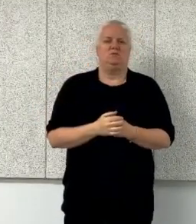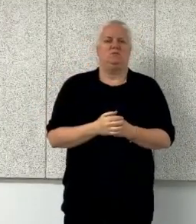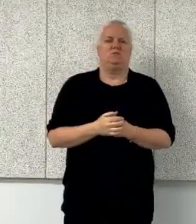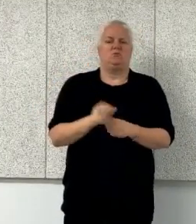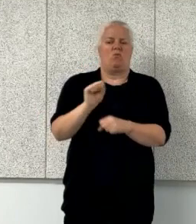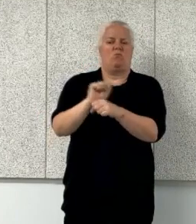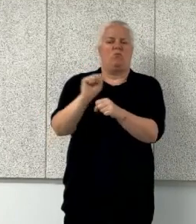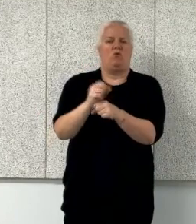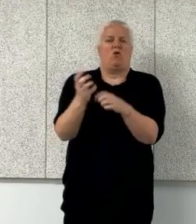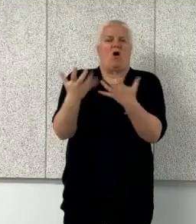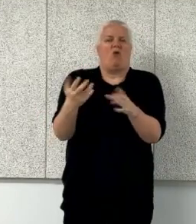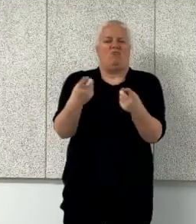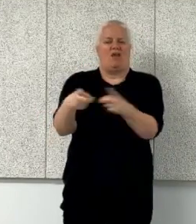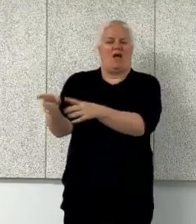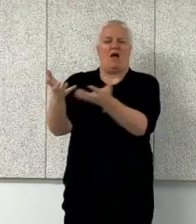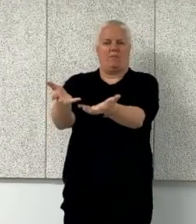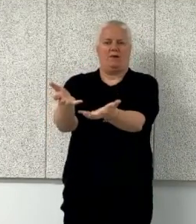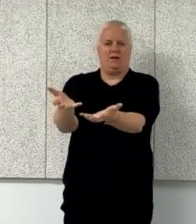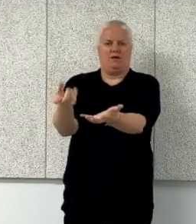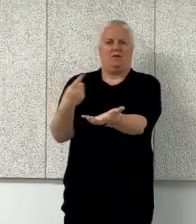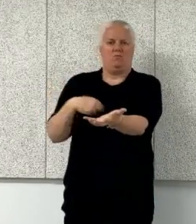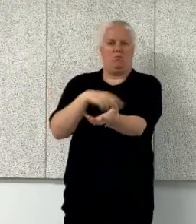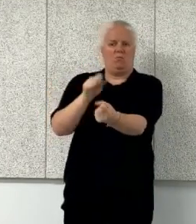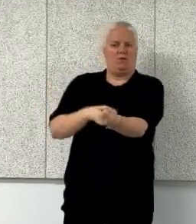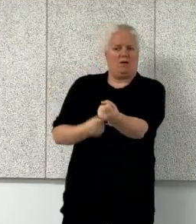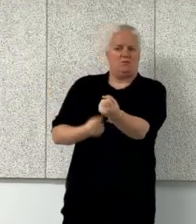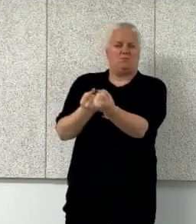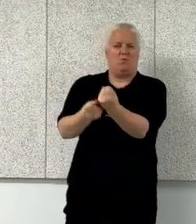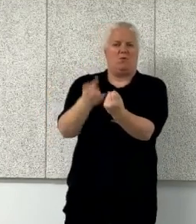on the ground that is super useful, I think that that helps.